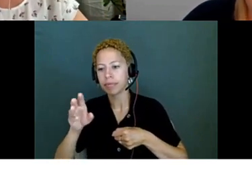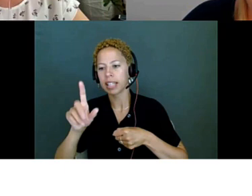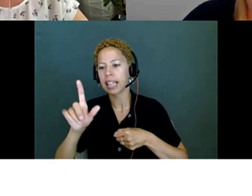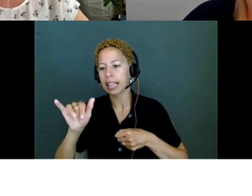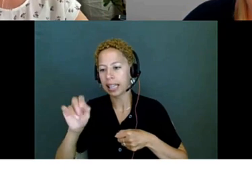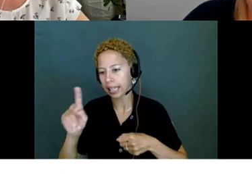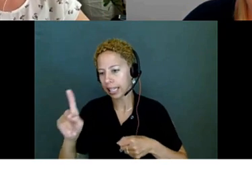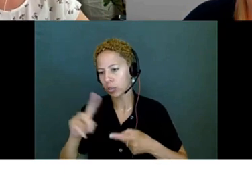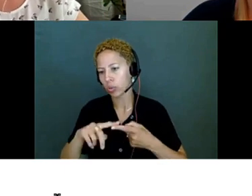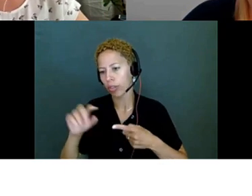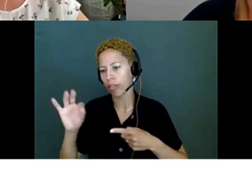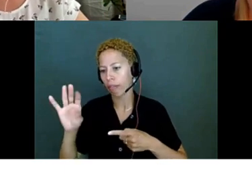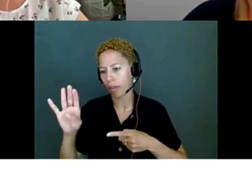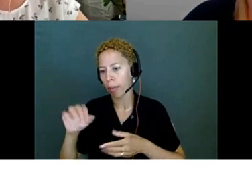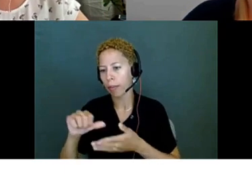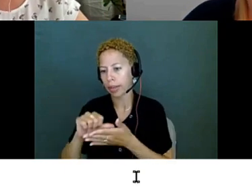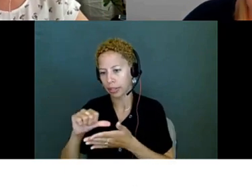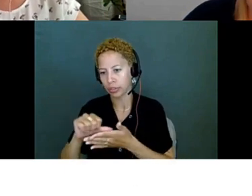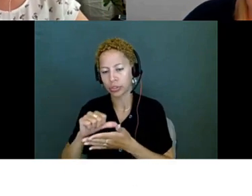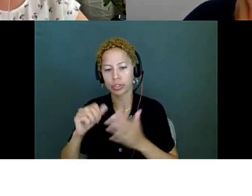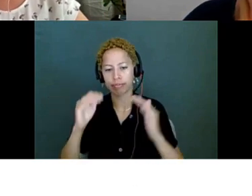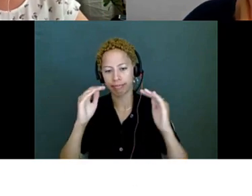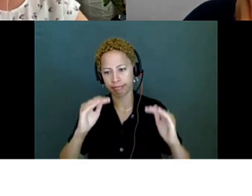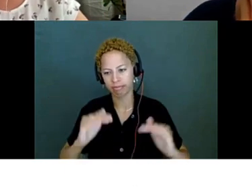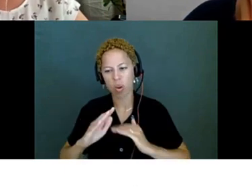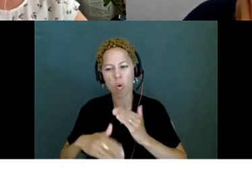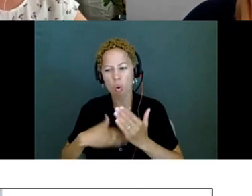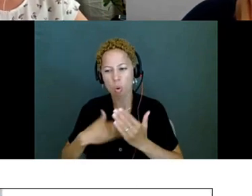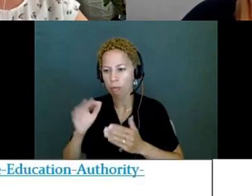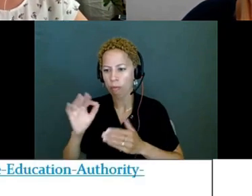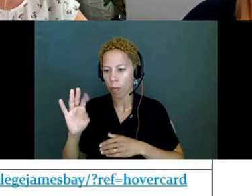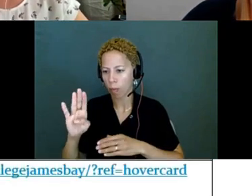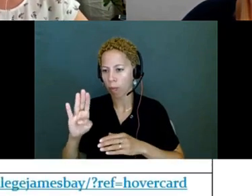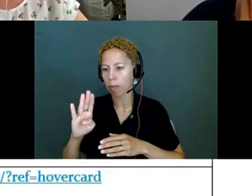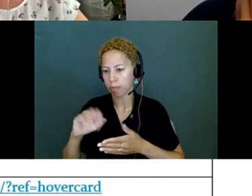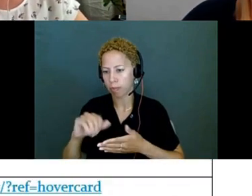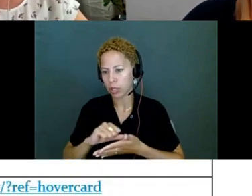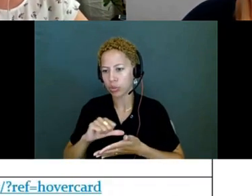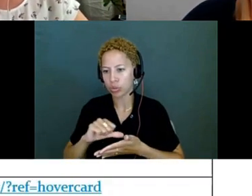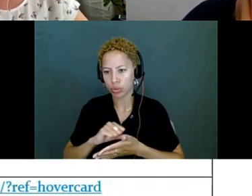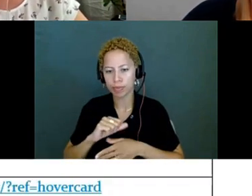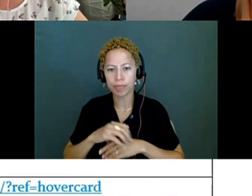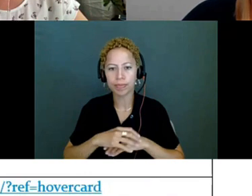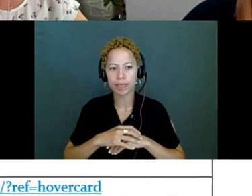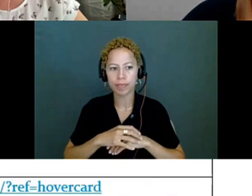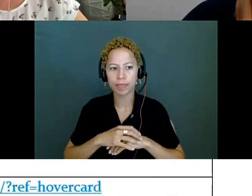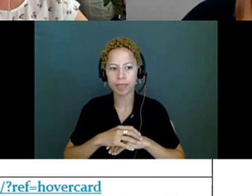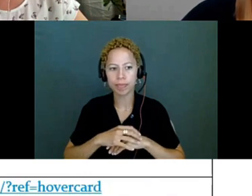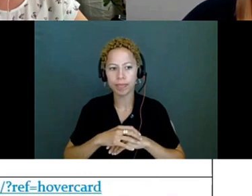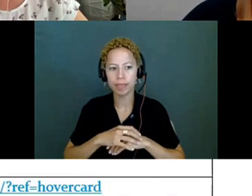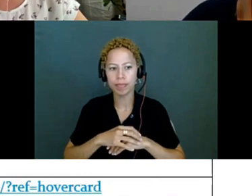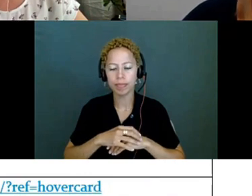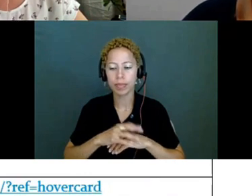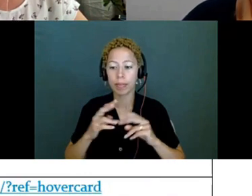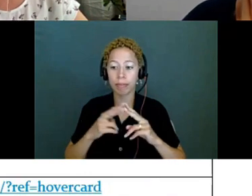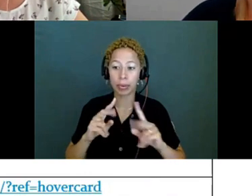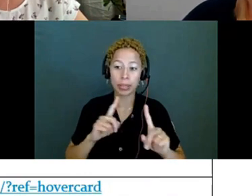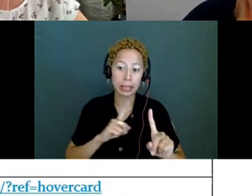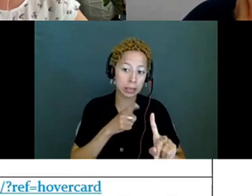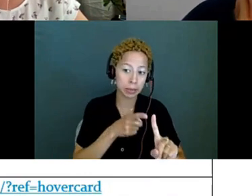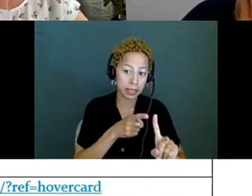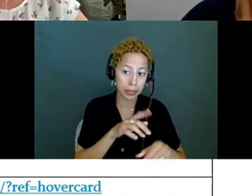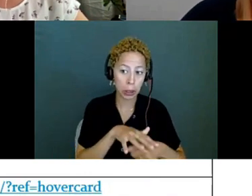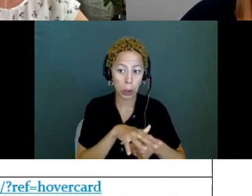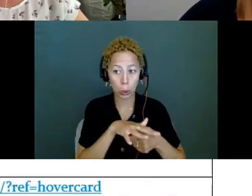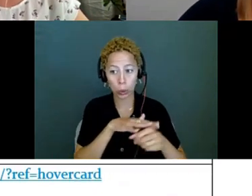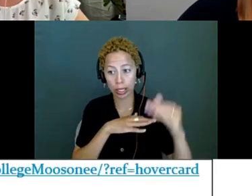to the Facebook page. So all of these are Facebook pages. And then it goes from the very specific local